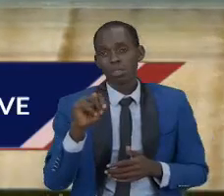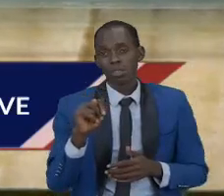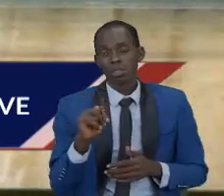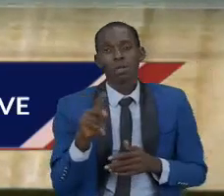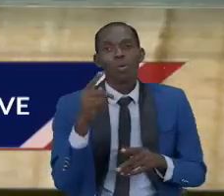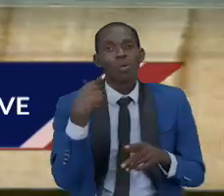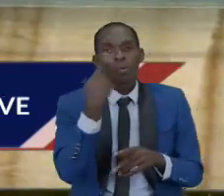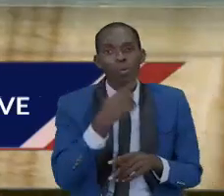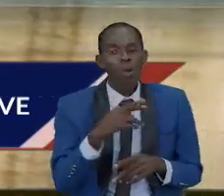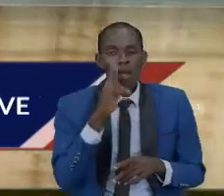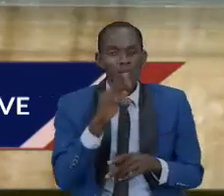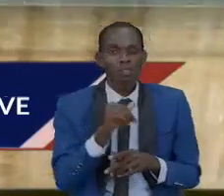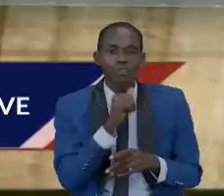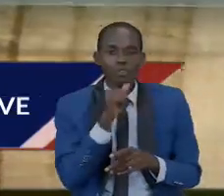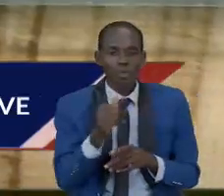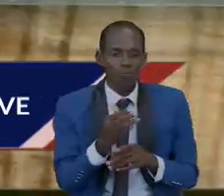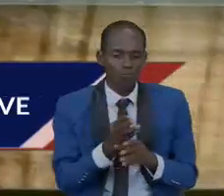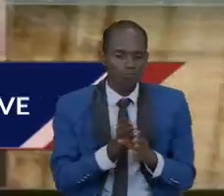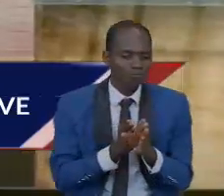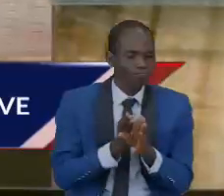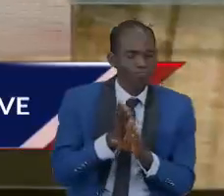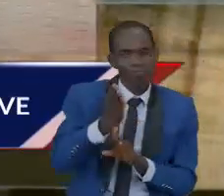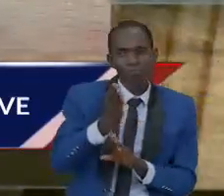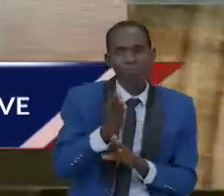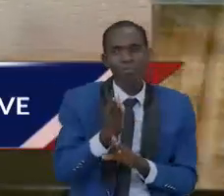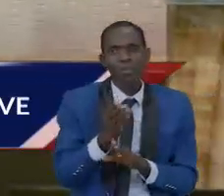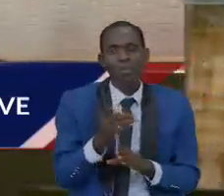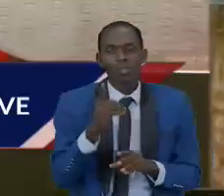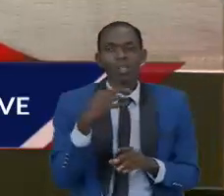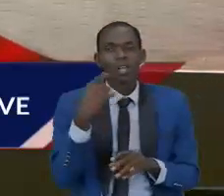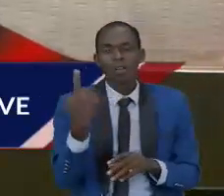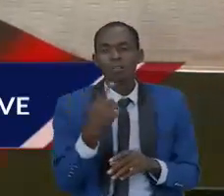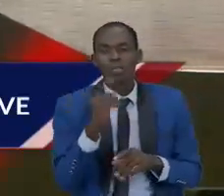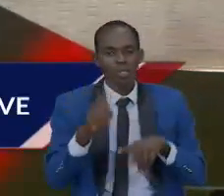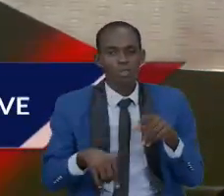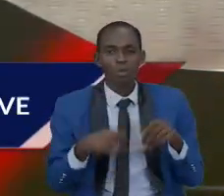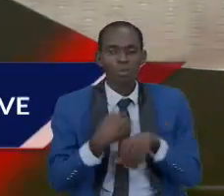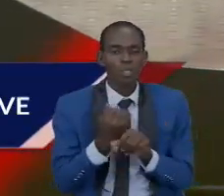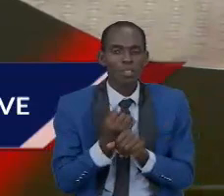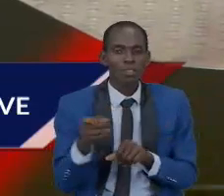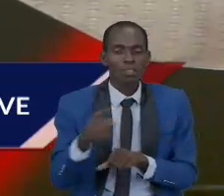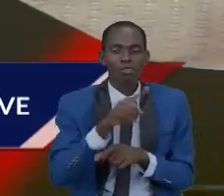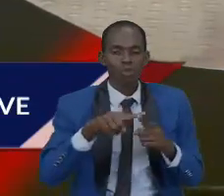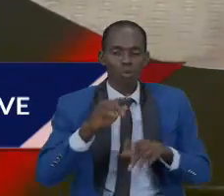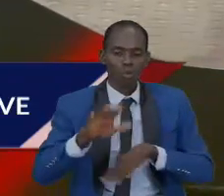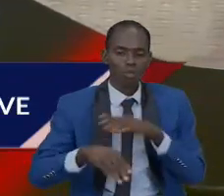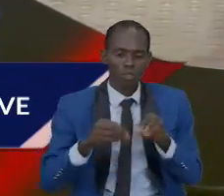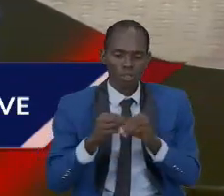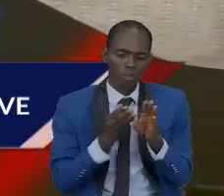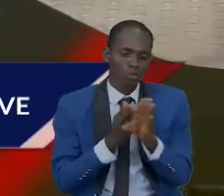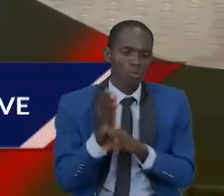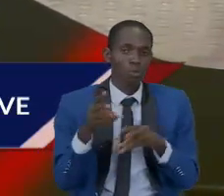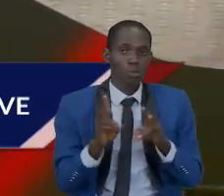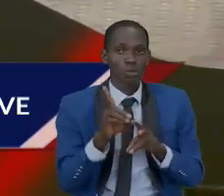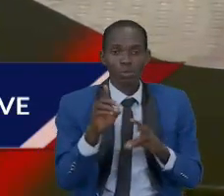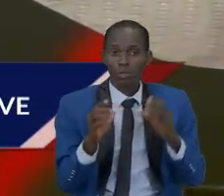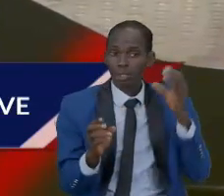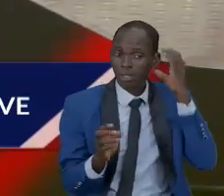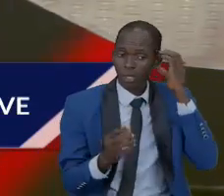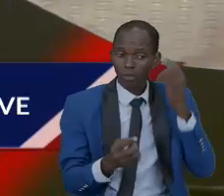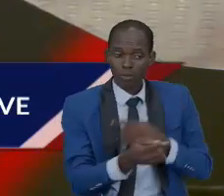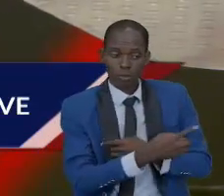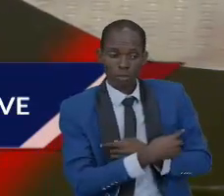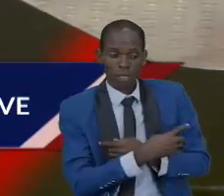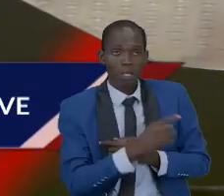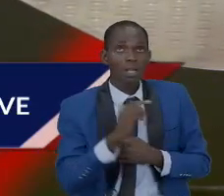people who are not straightforward and you cannot make them walk in the straight path you listen to them one day